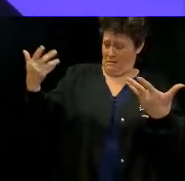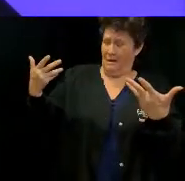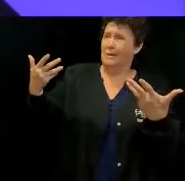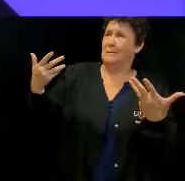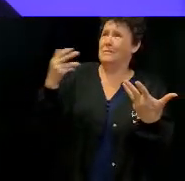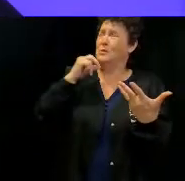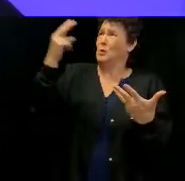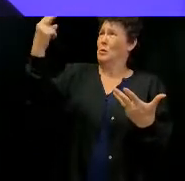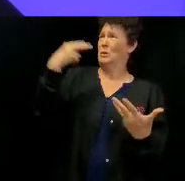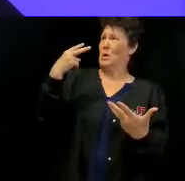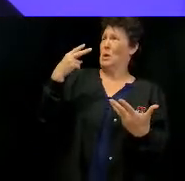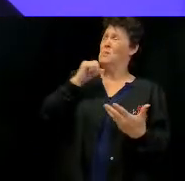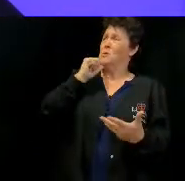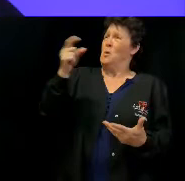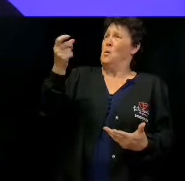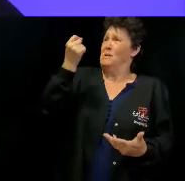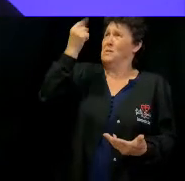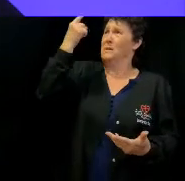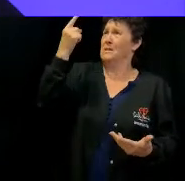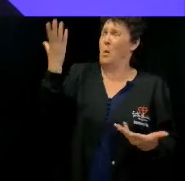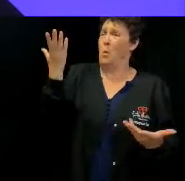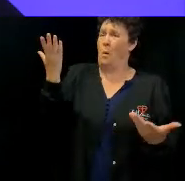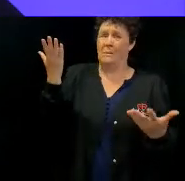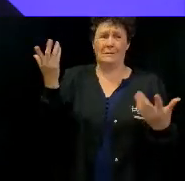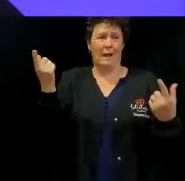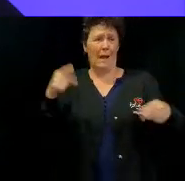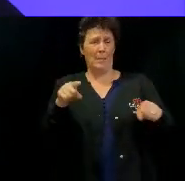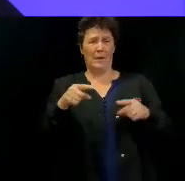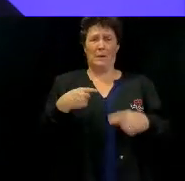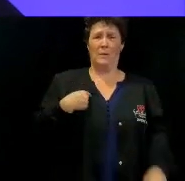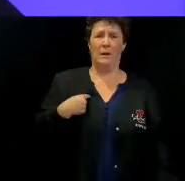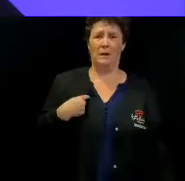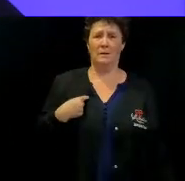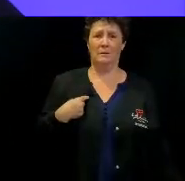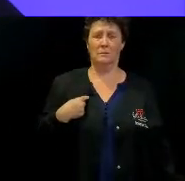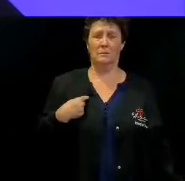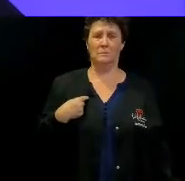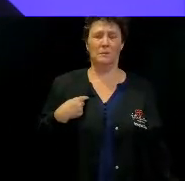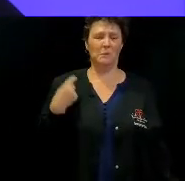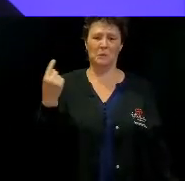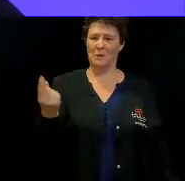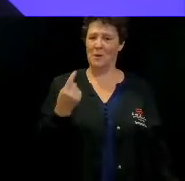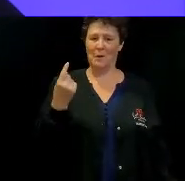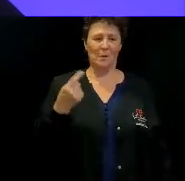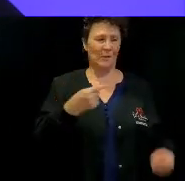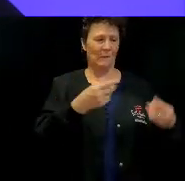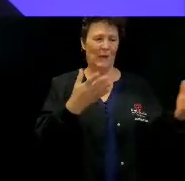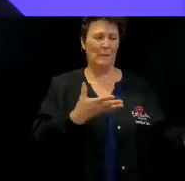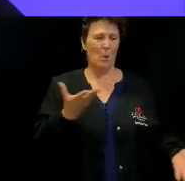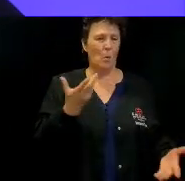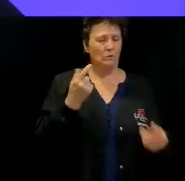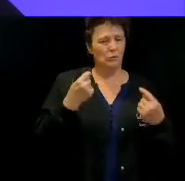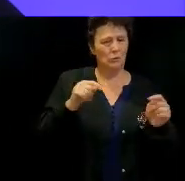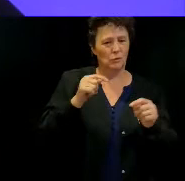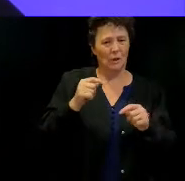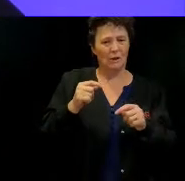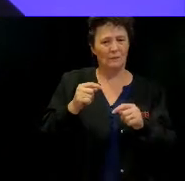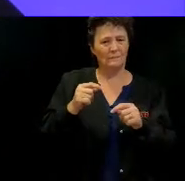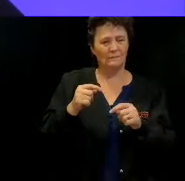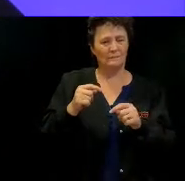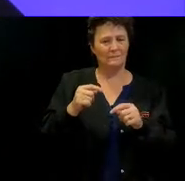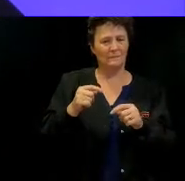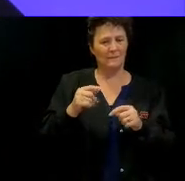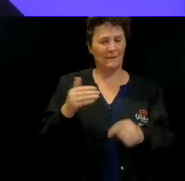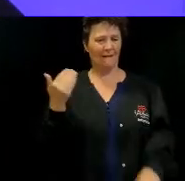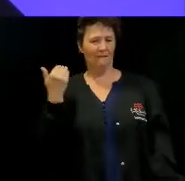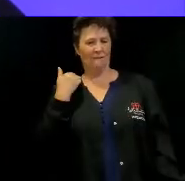Don't you understand? Right? No. I'm reminding